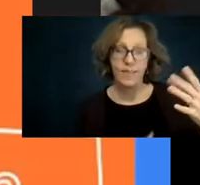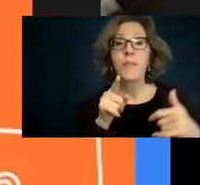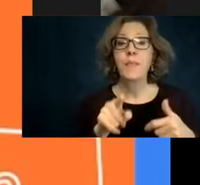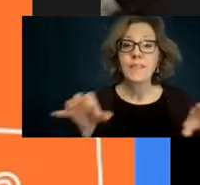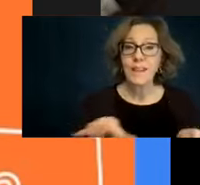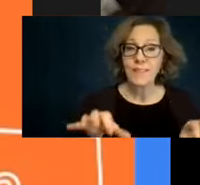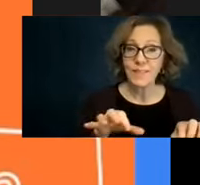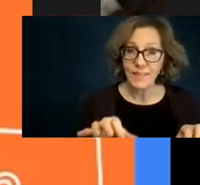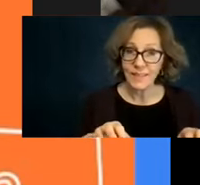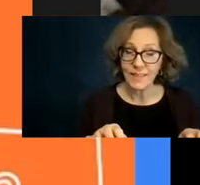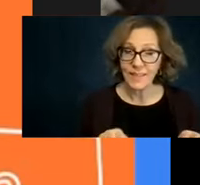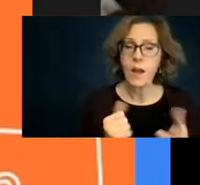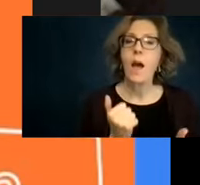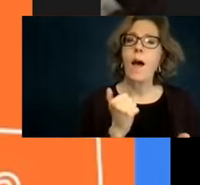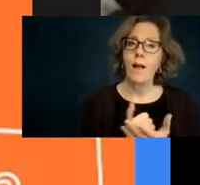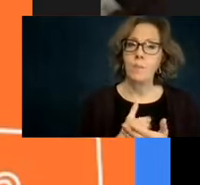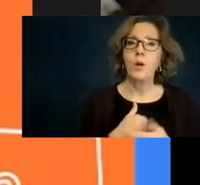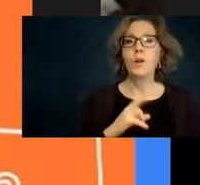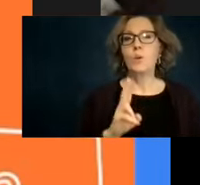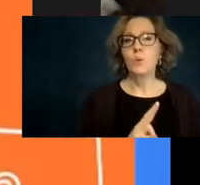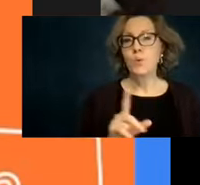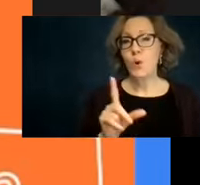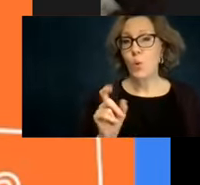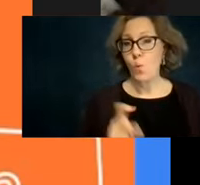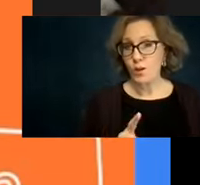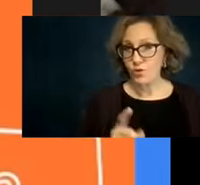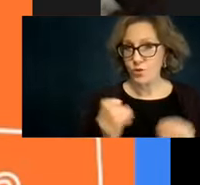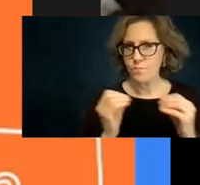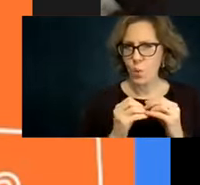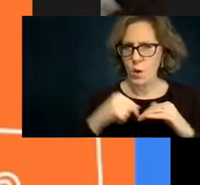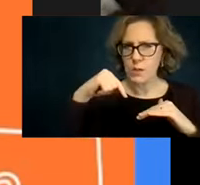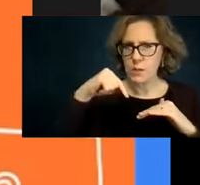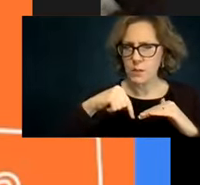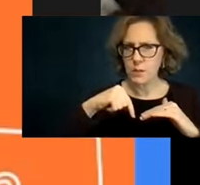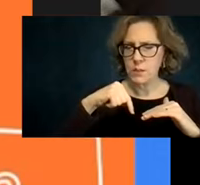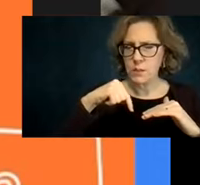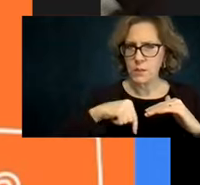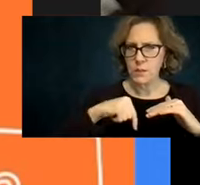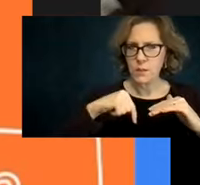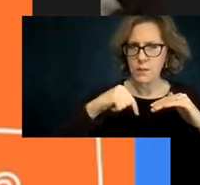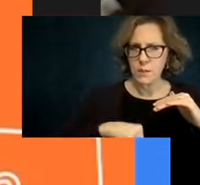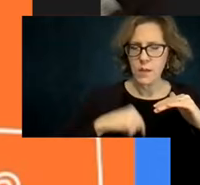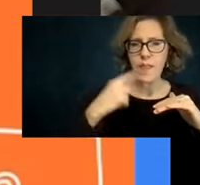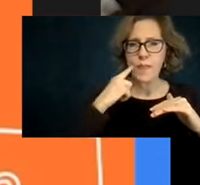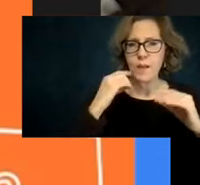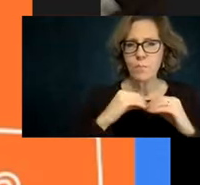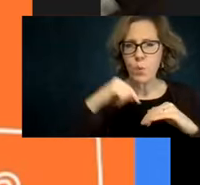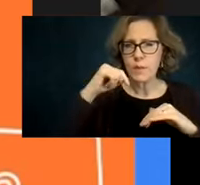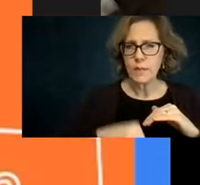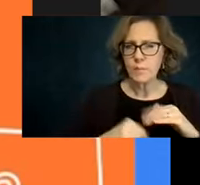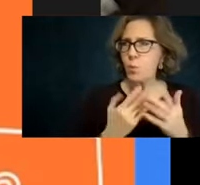questions to help us think deeply about the issues we see in the world.